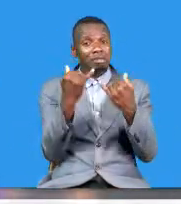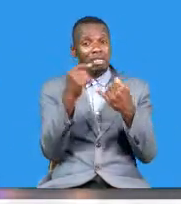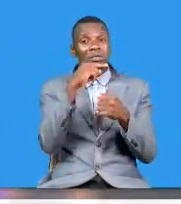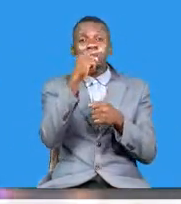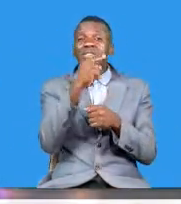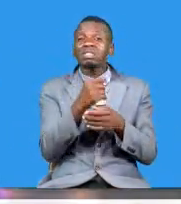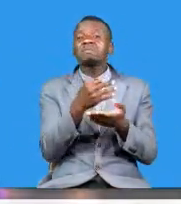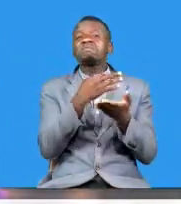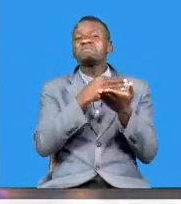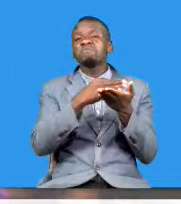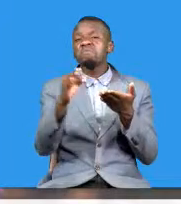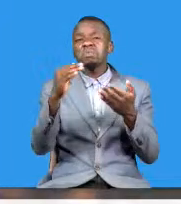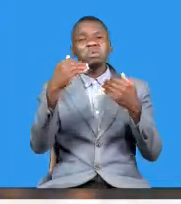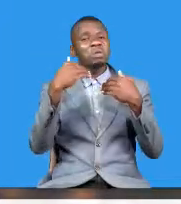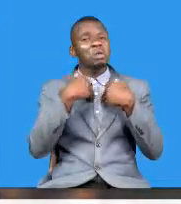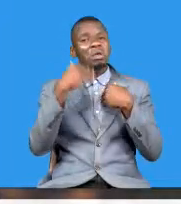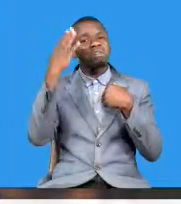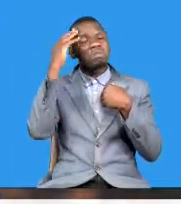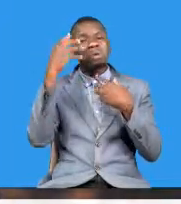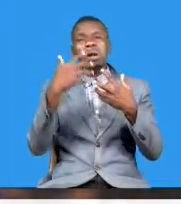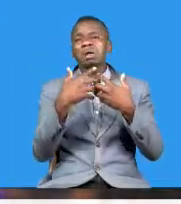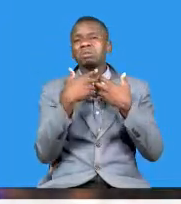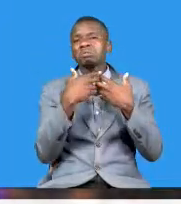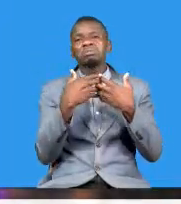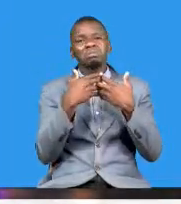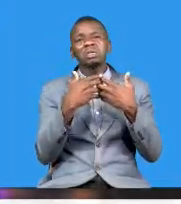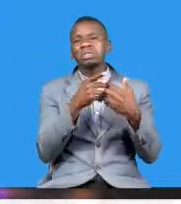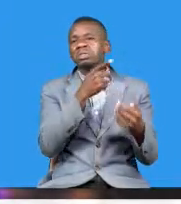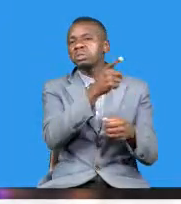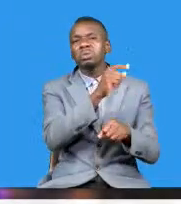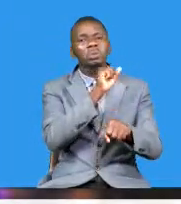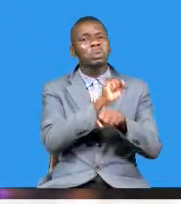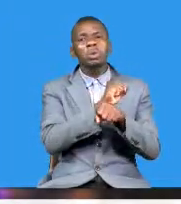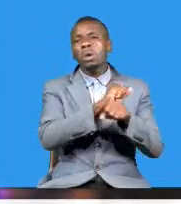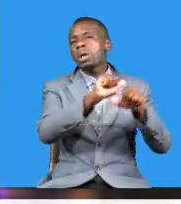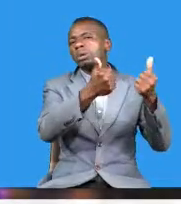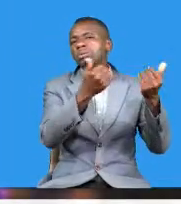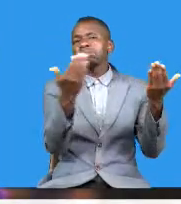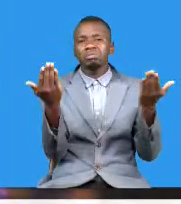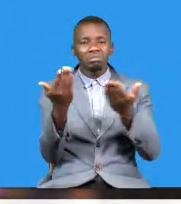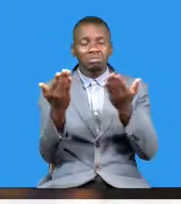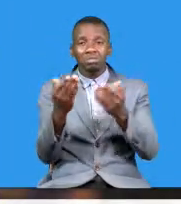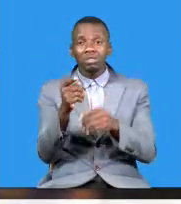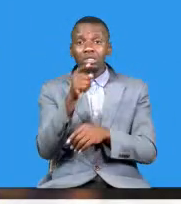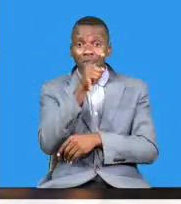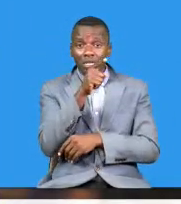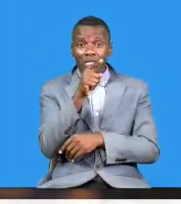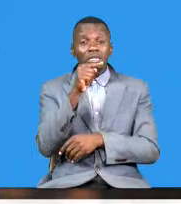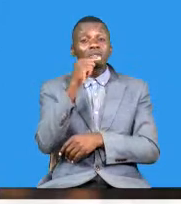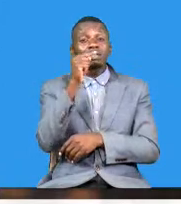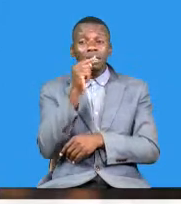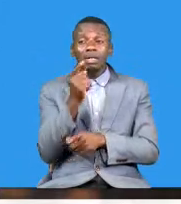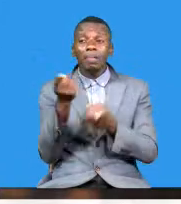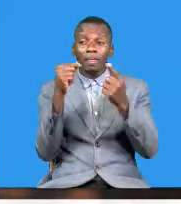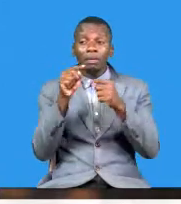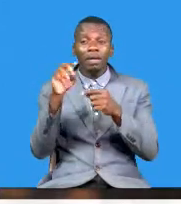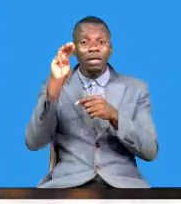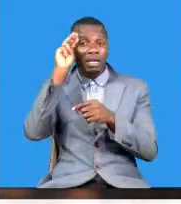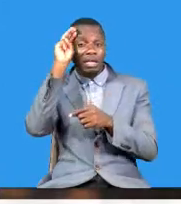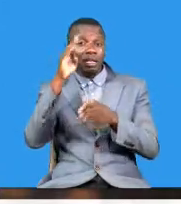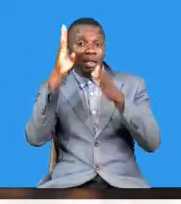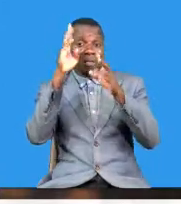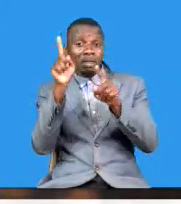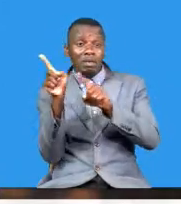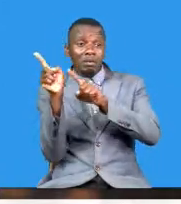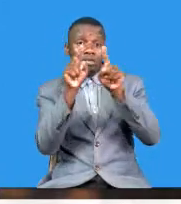failure to non-operative machinery at the site. They further stated that the visit by the Minister of